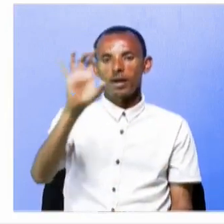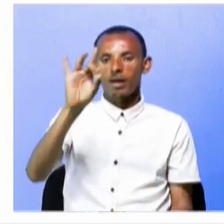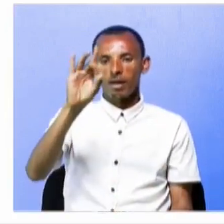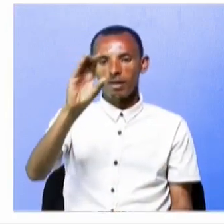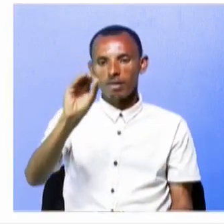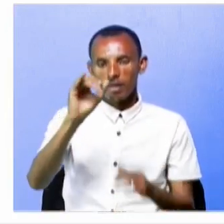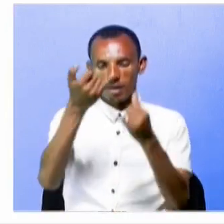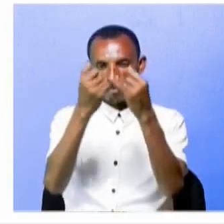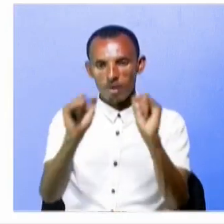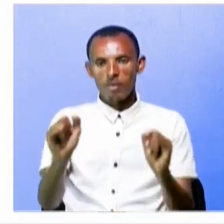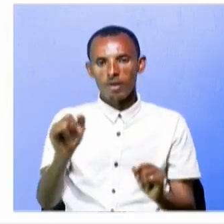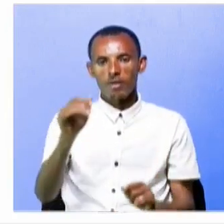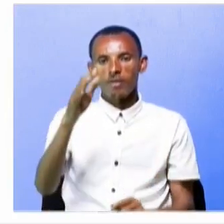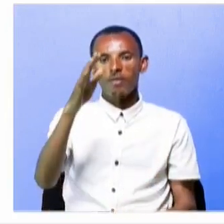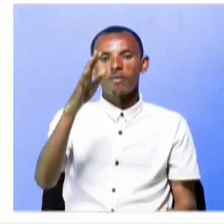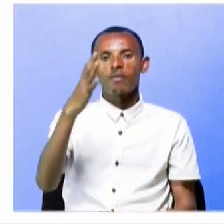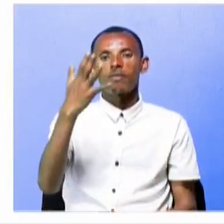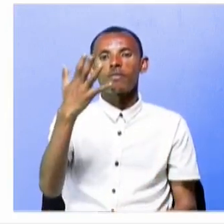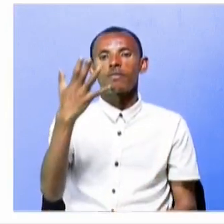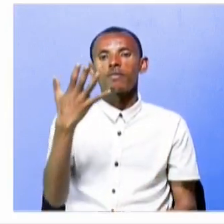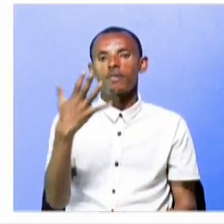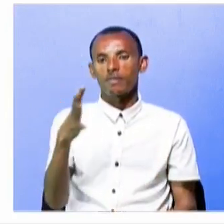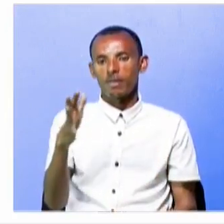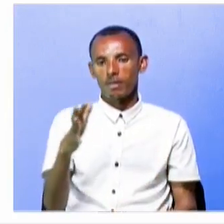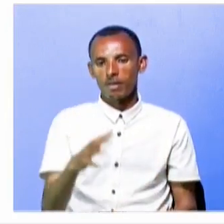180 degree by 15.